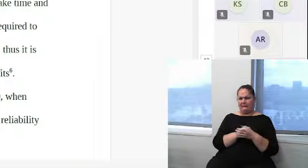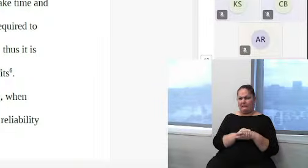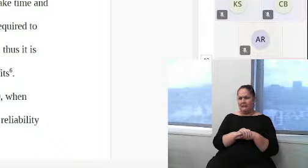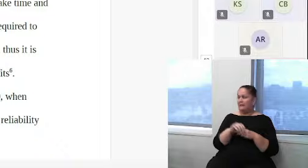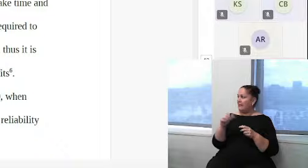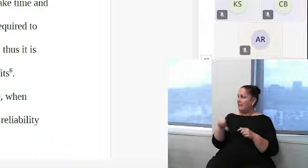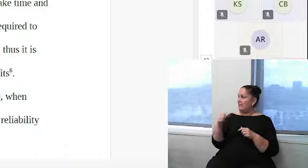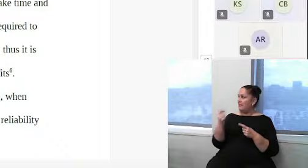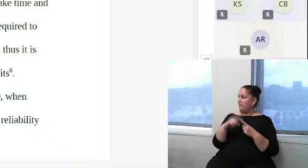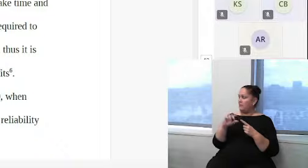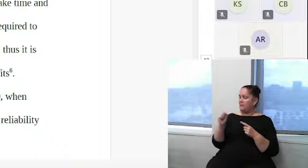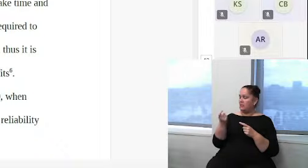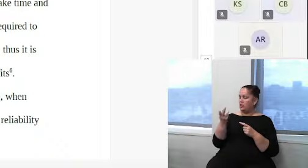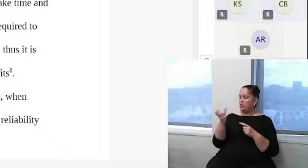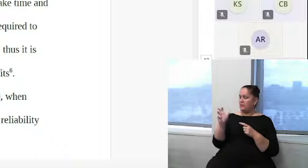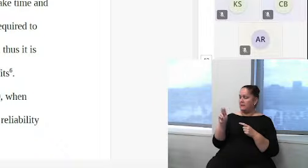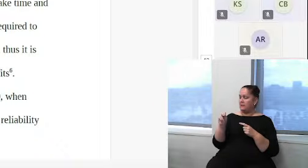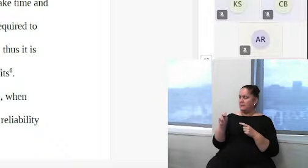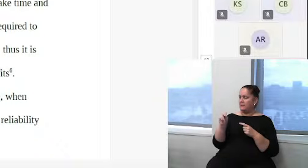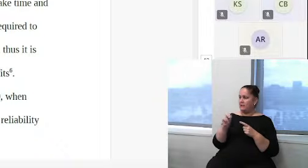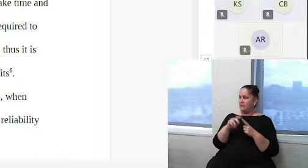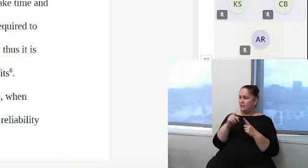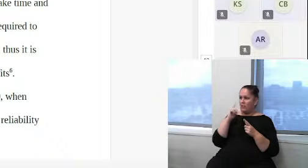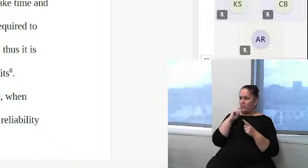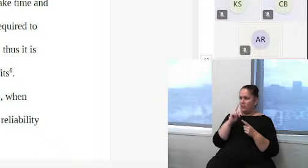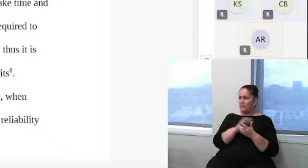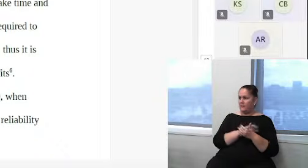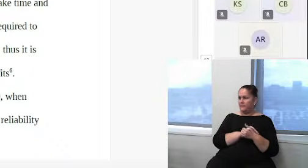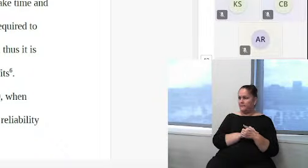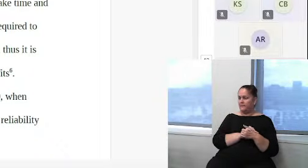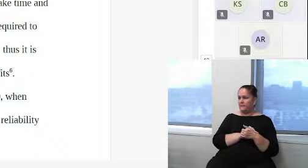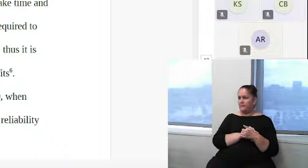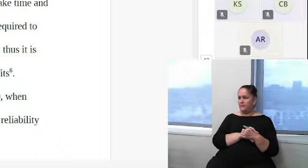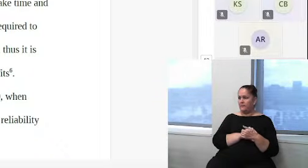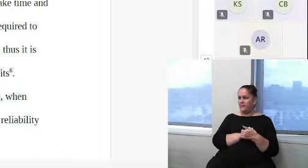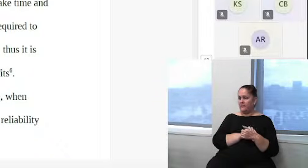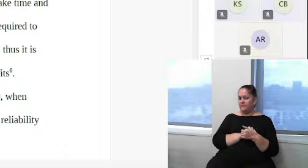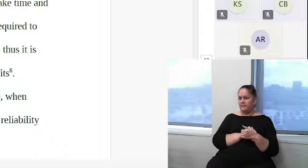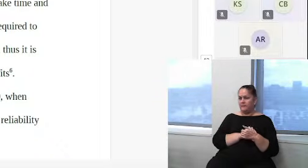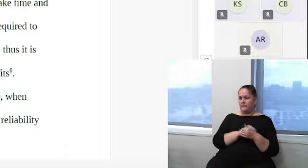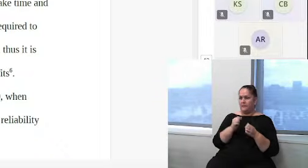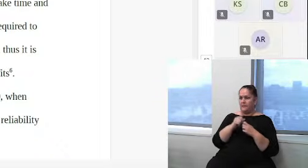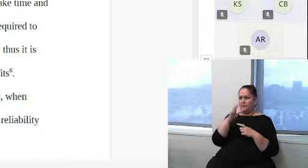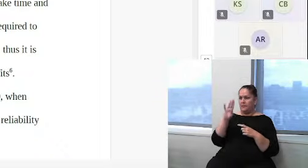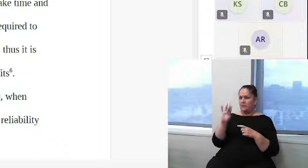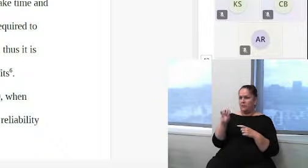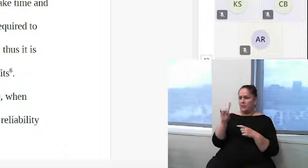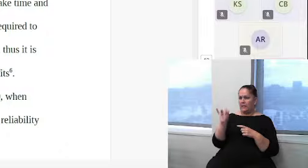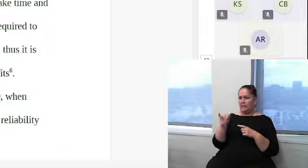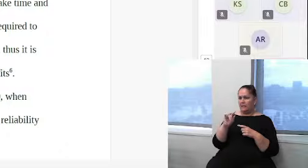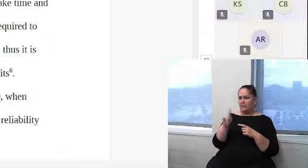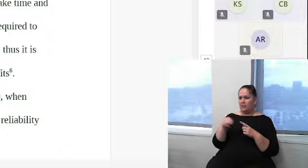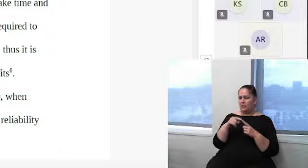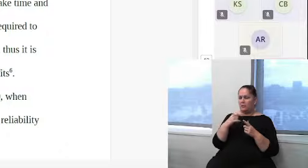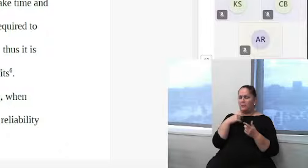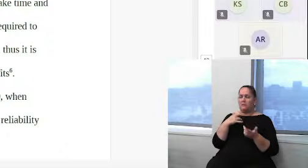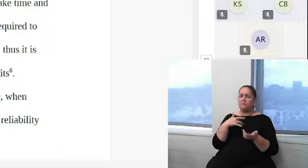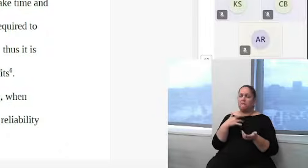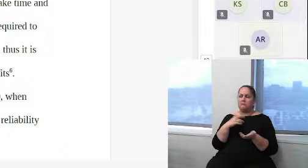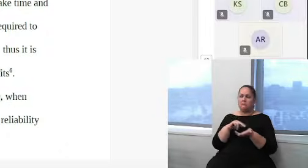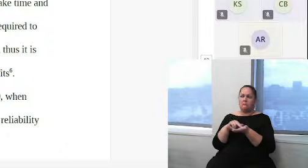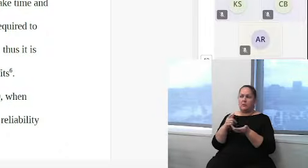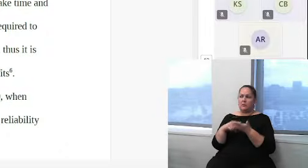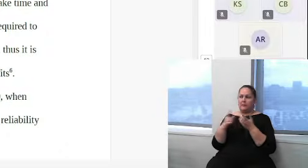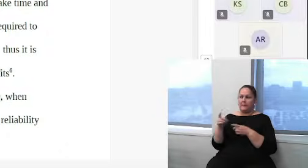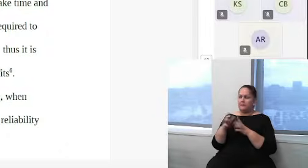Executability. Okay. Anything else for Mr. Shearman? Do you think, Mr. Napney or Mr. Brady? Just trying to